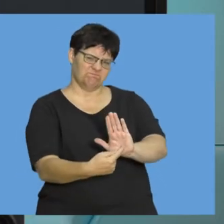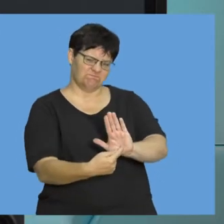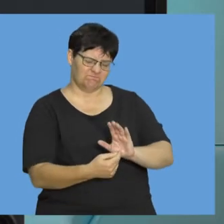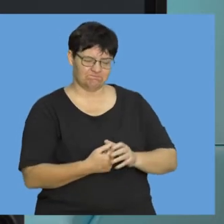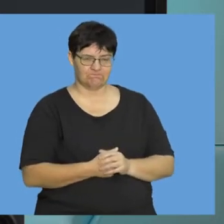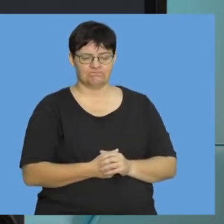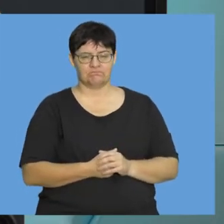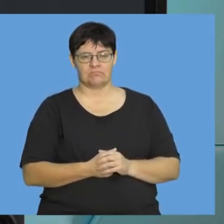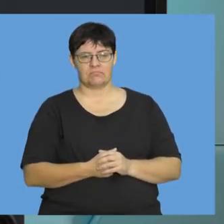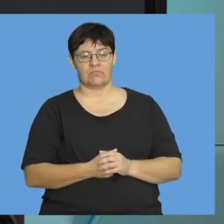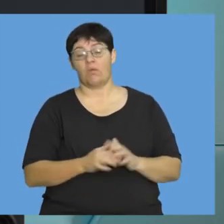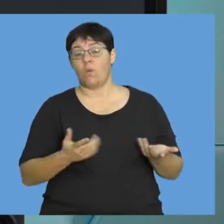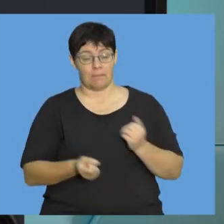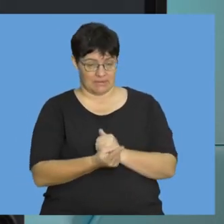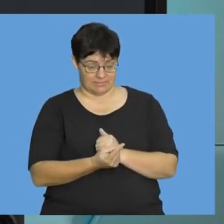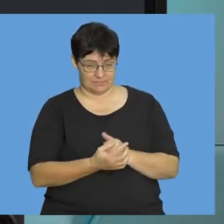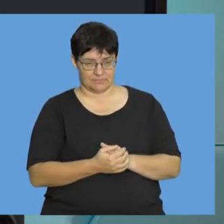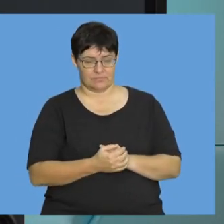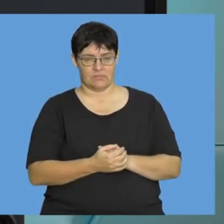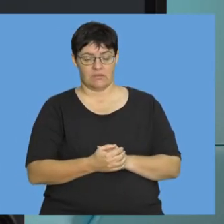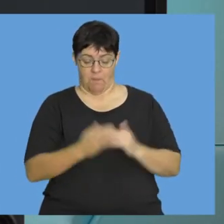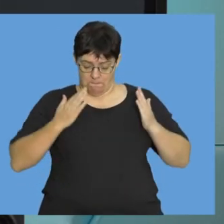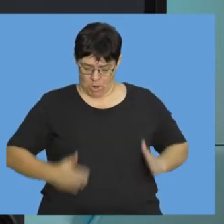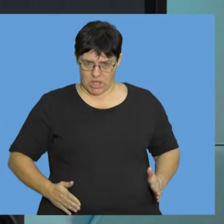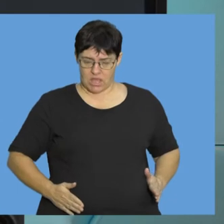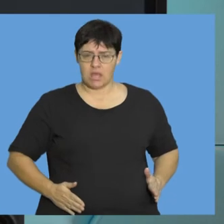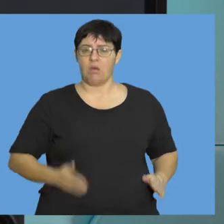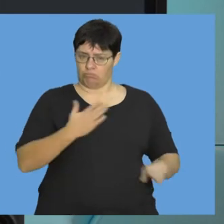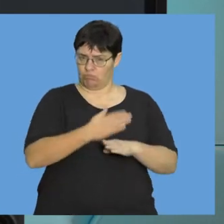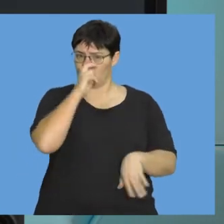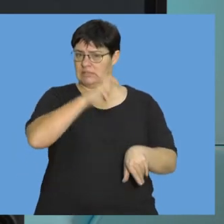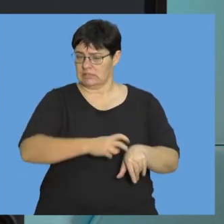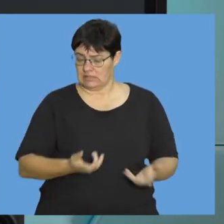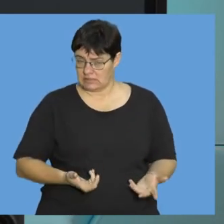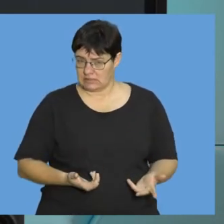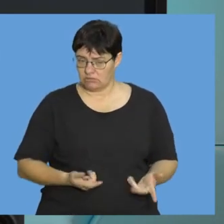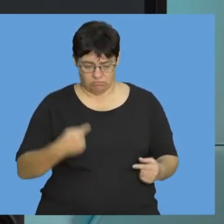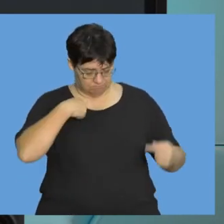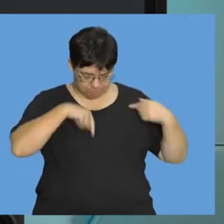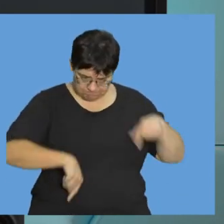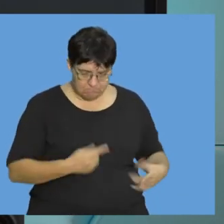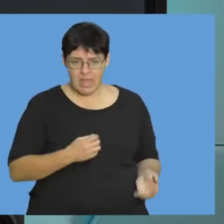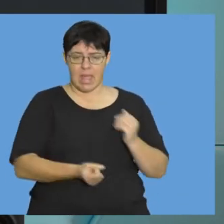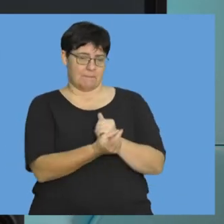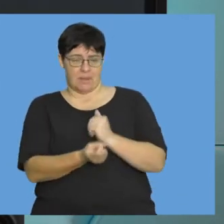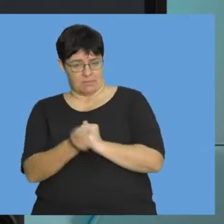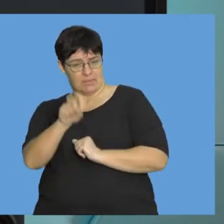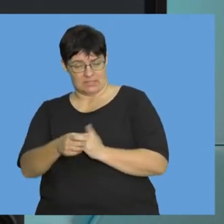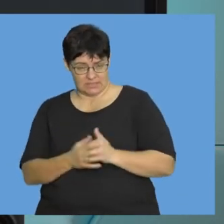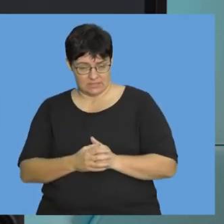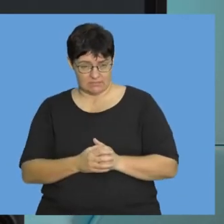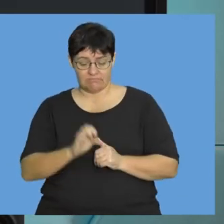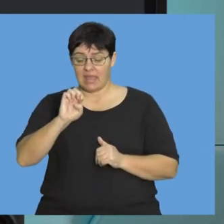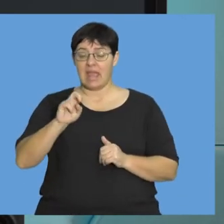example. Okay. So what happens is your body needs to work, right? So things need to happen in your body.